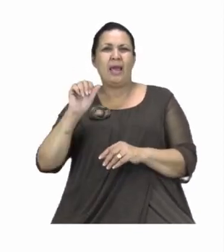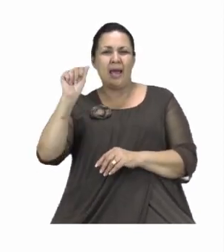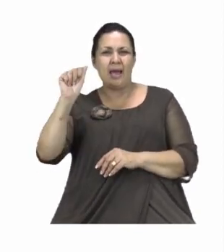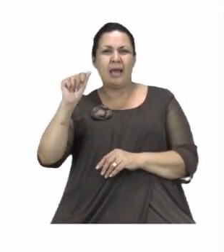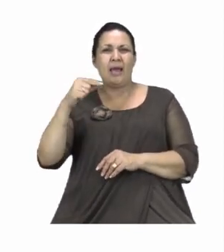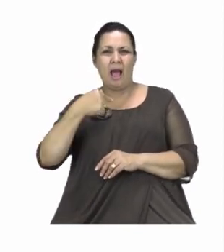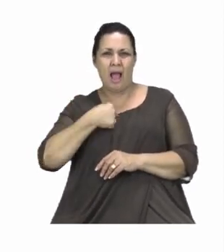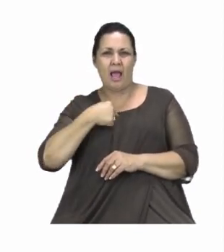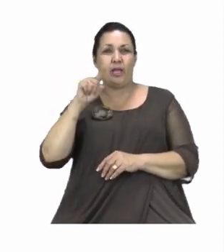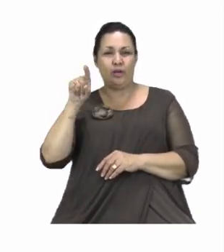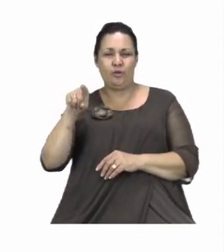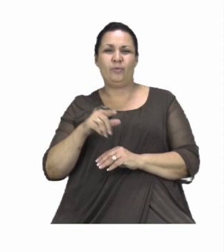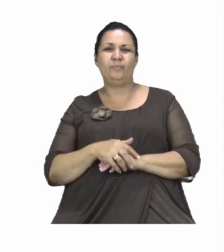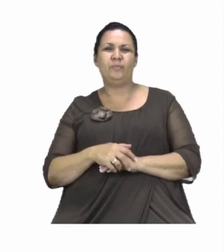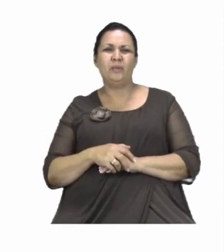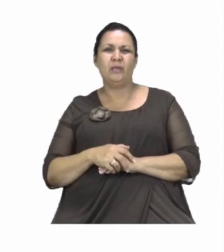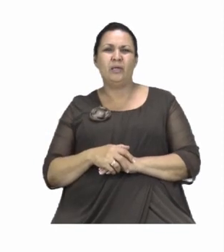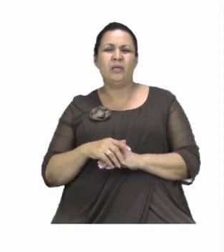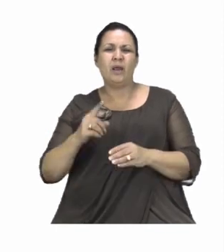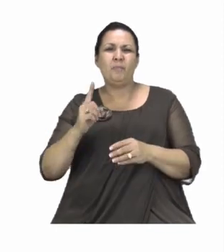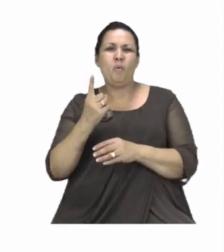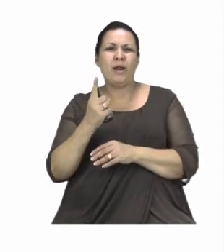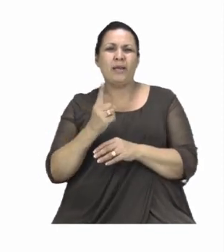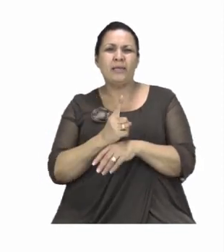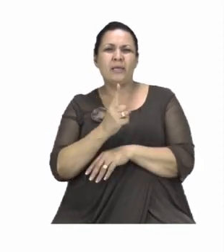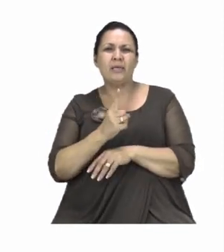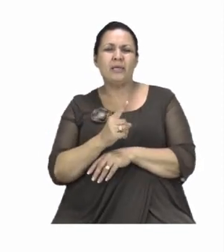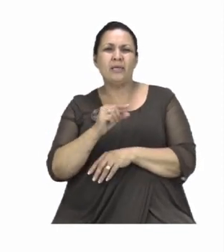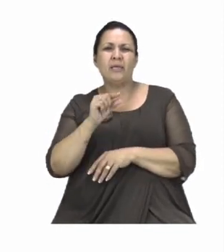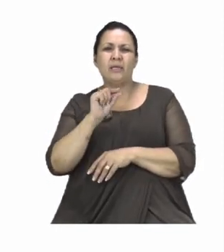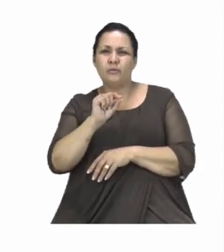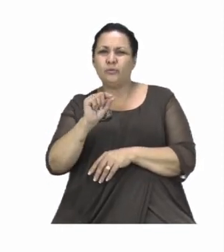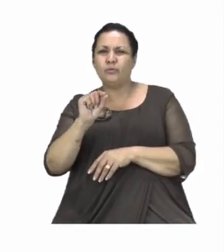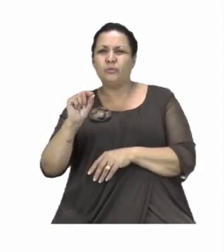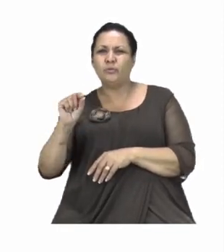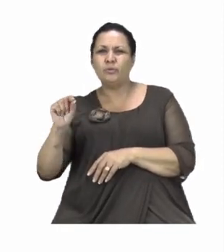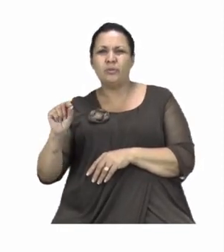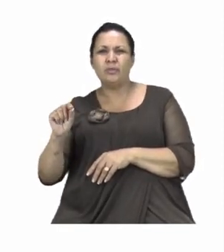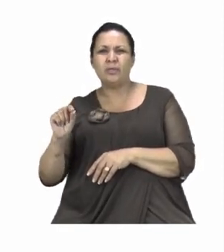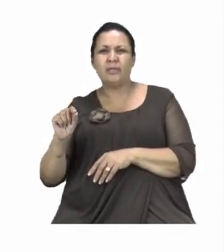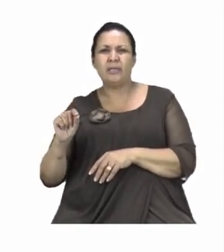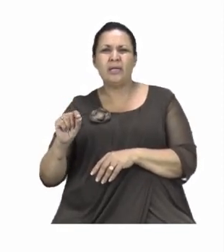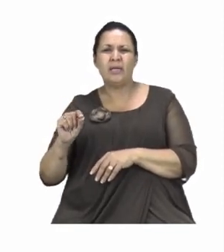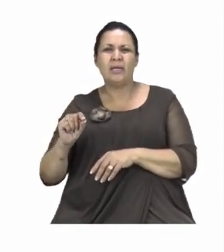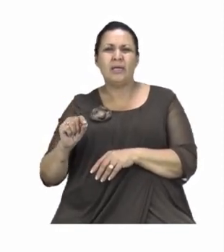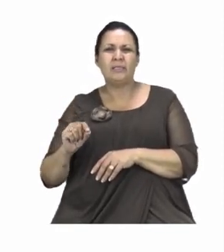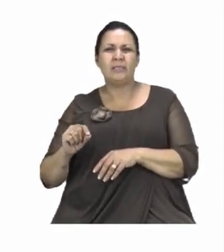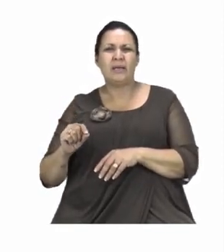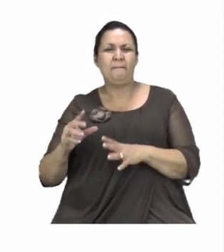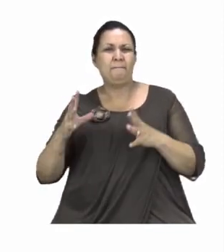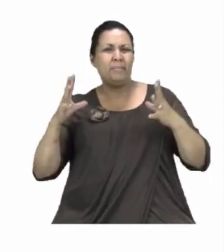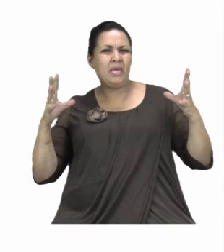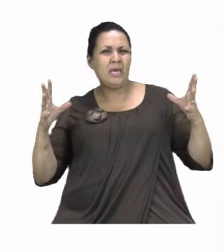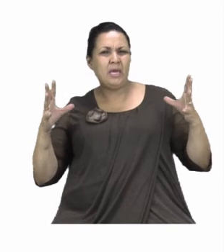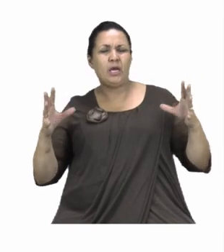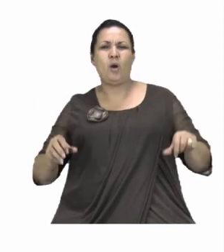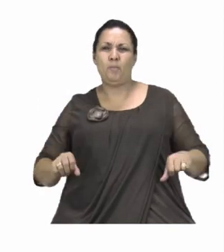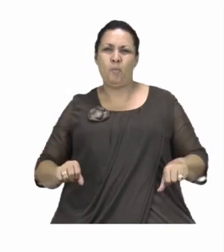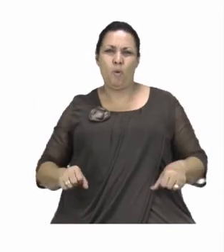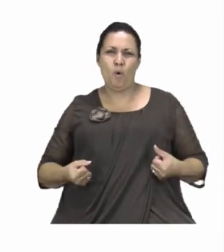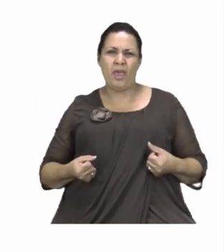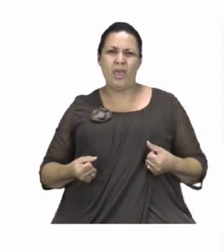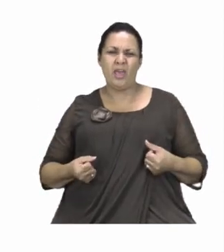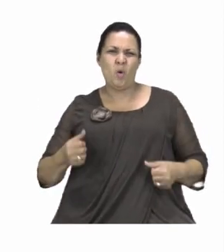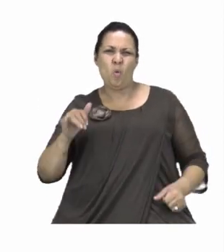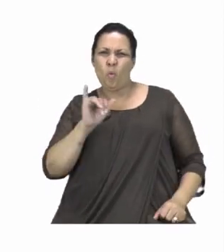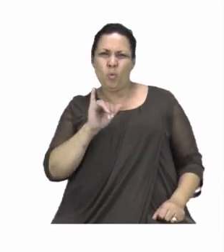am a big boy. You can use any of the sight words, just make sure that it